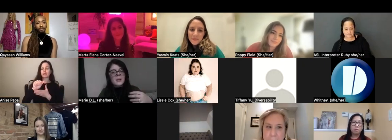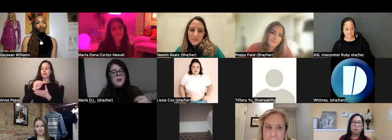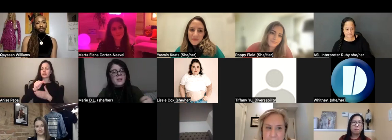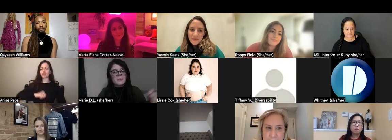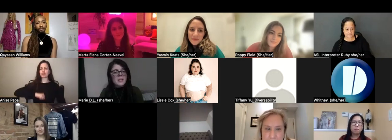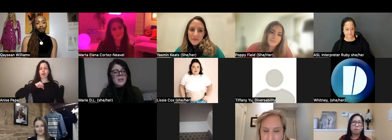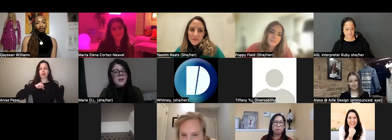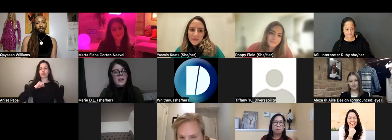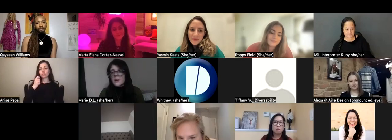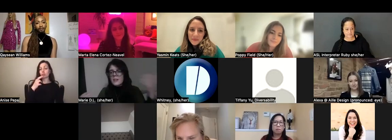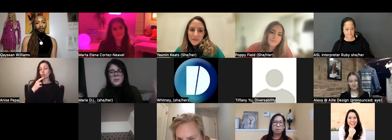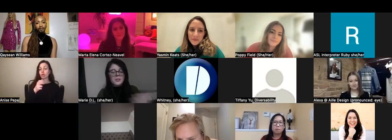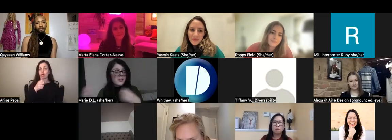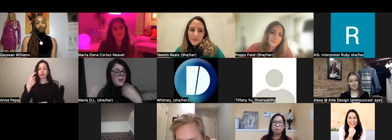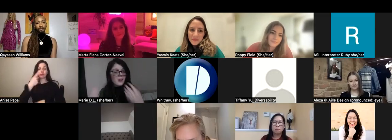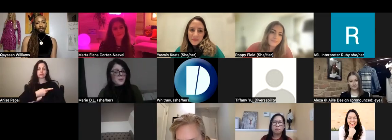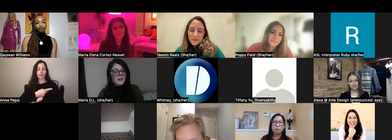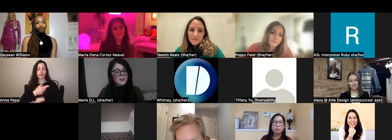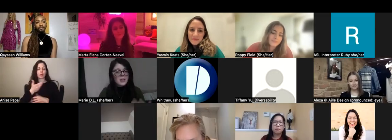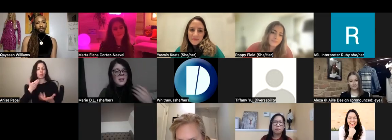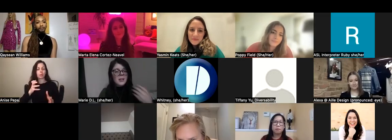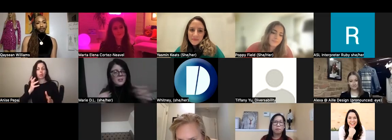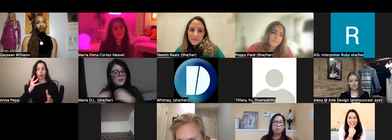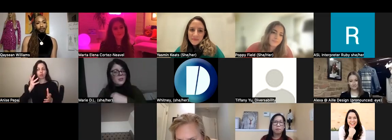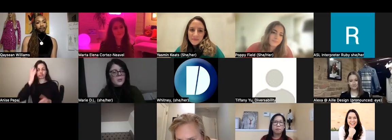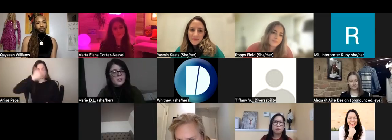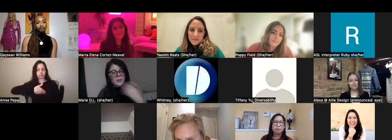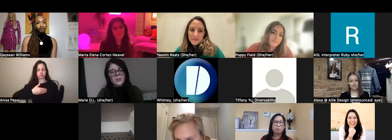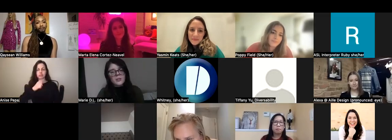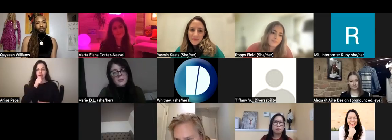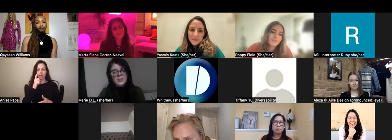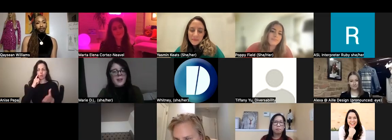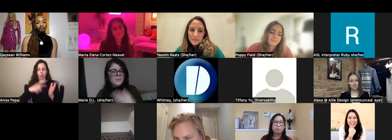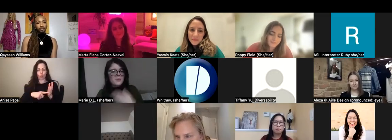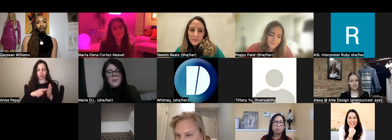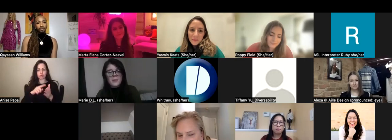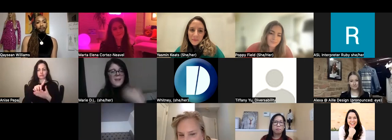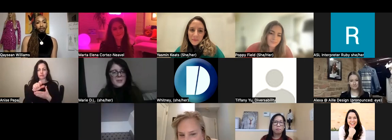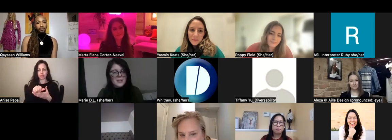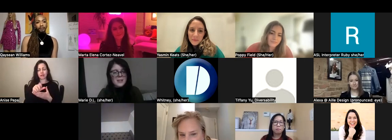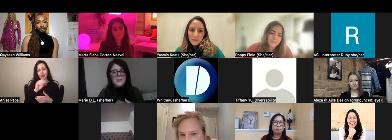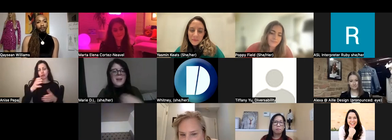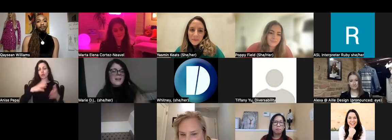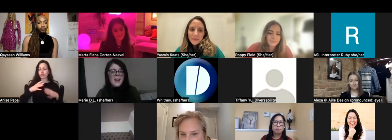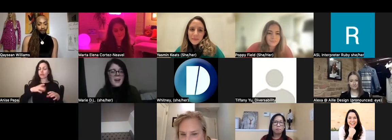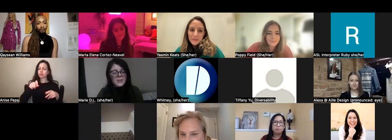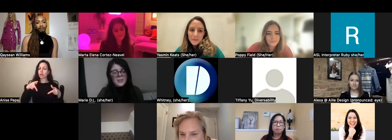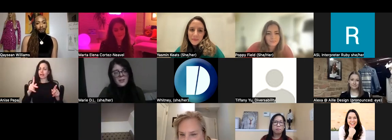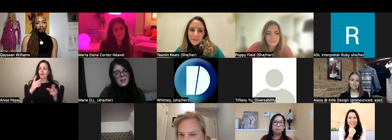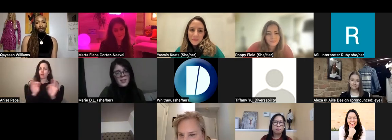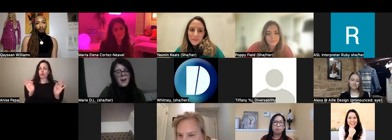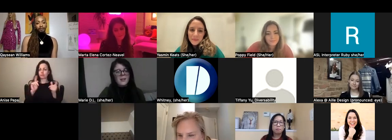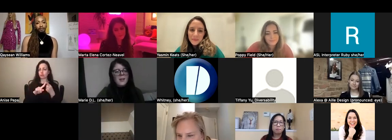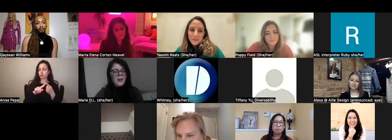be noticed not for our disability. It's our choice, and clothing should give us that power, that freedom, and everything